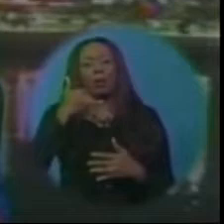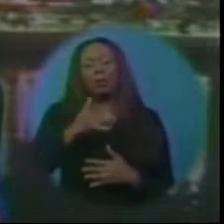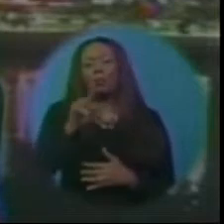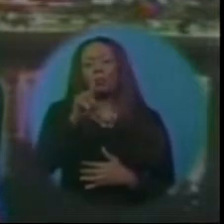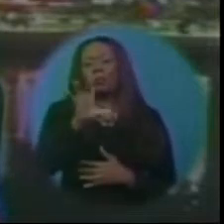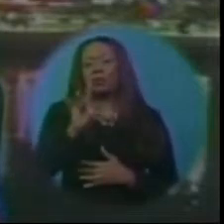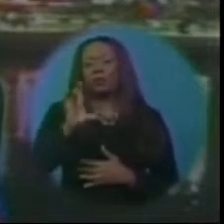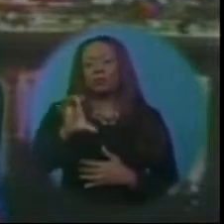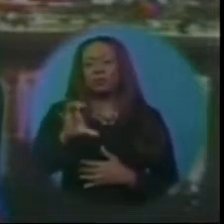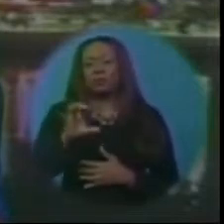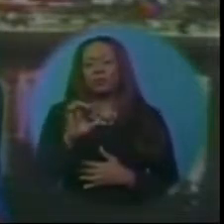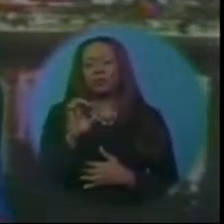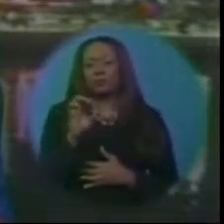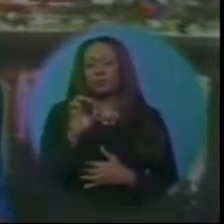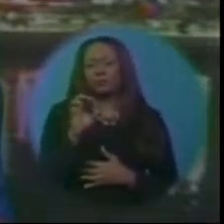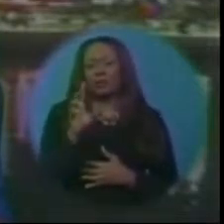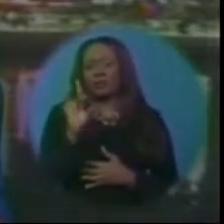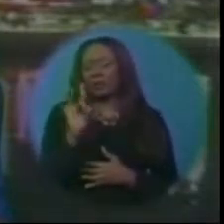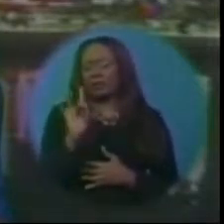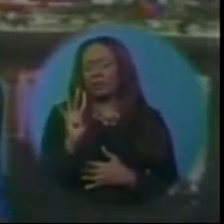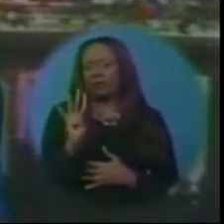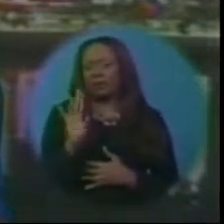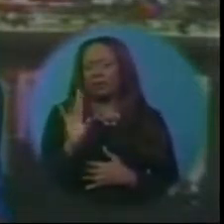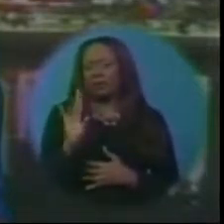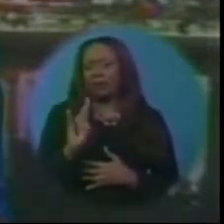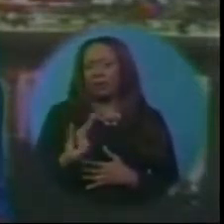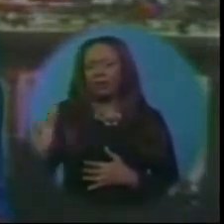at 1-800-TIPS. That is